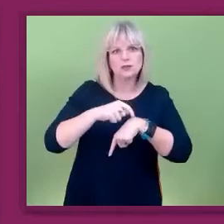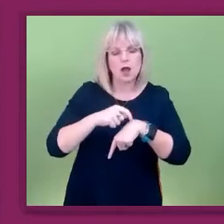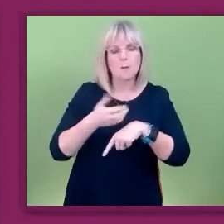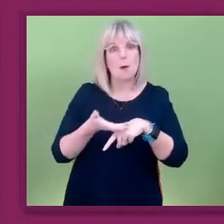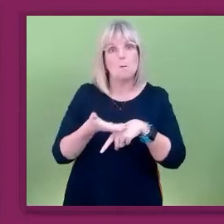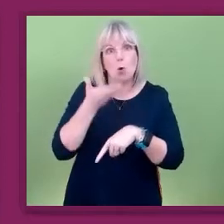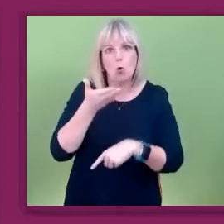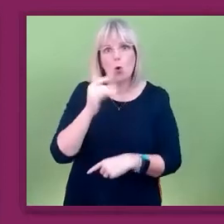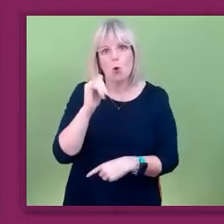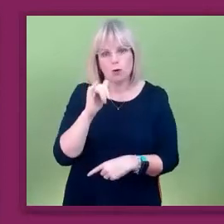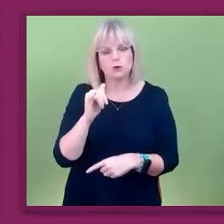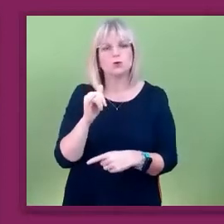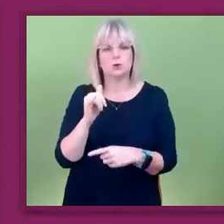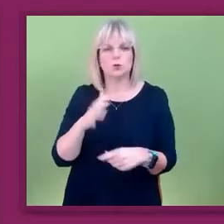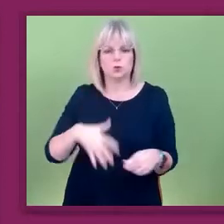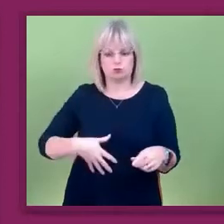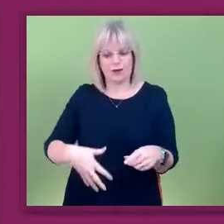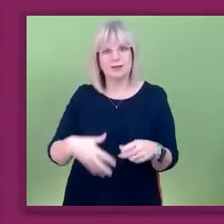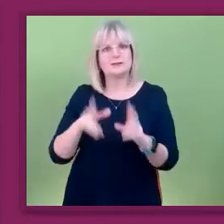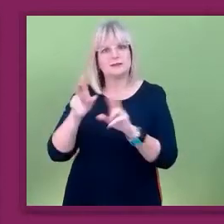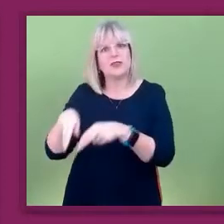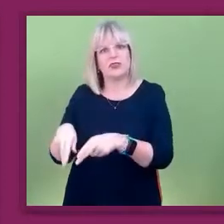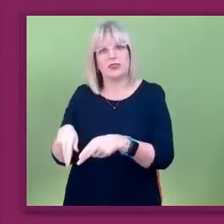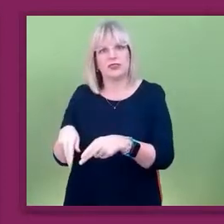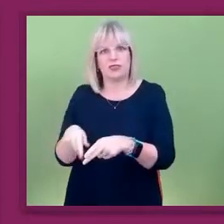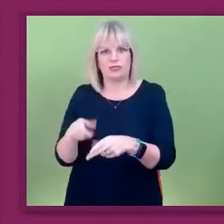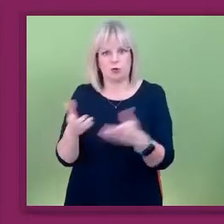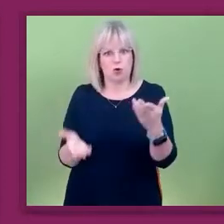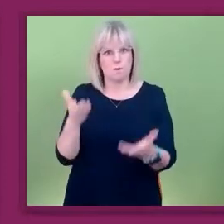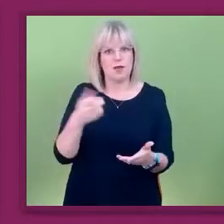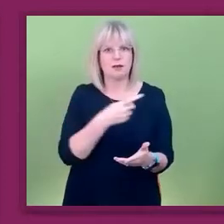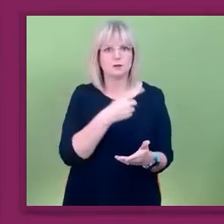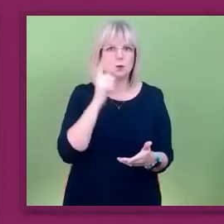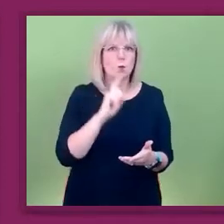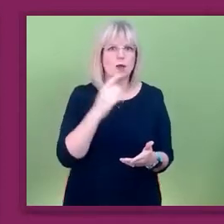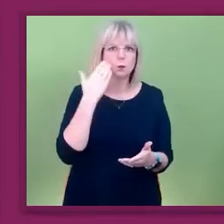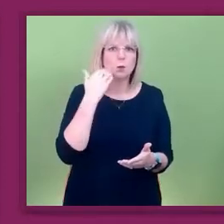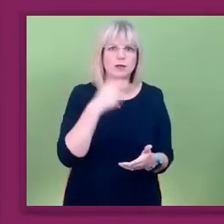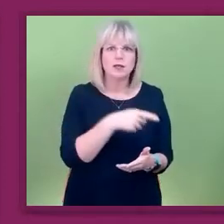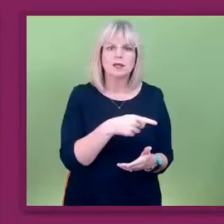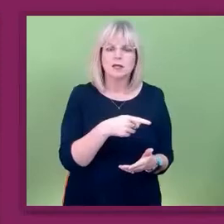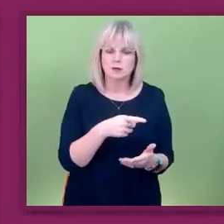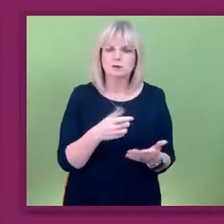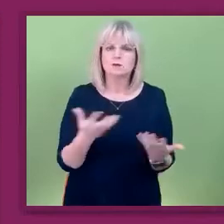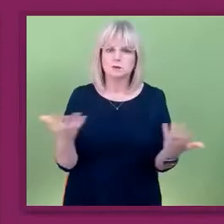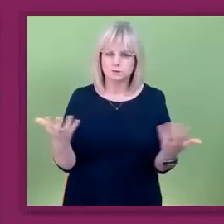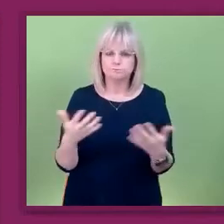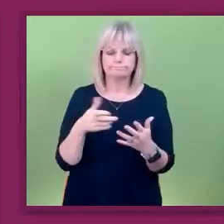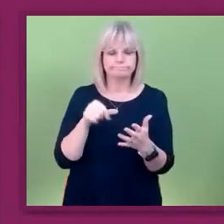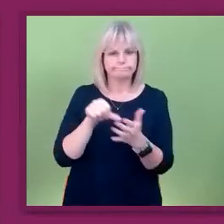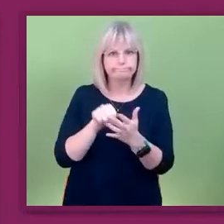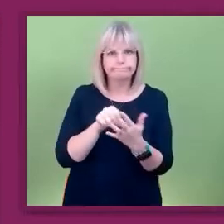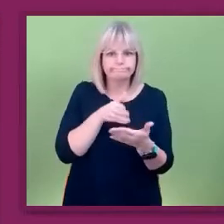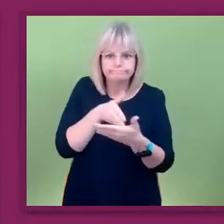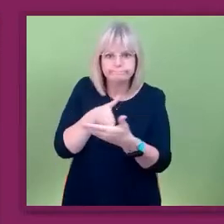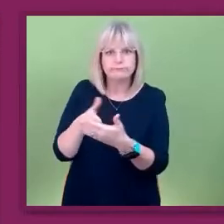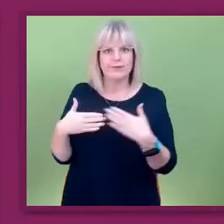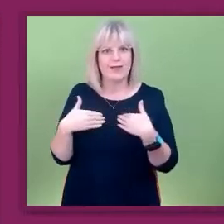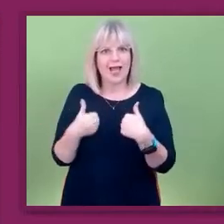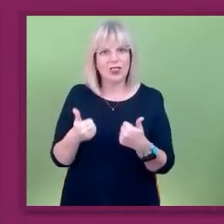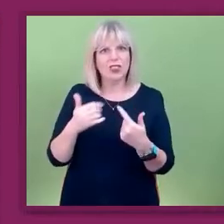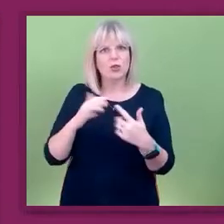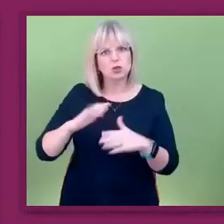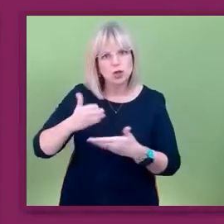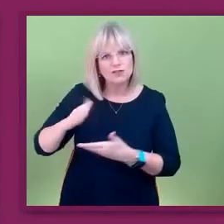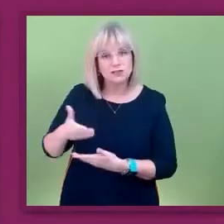and that we still continue to face discrimination and barriers when seeking to access health services to which we are all entitled.